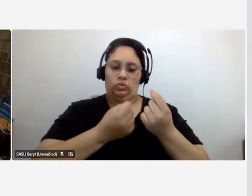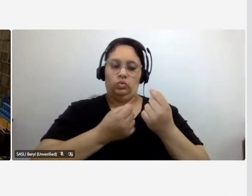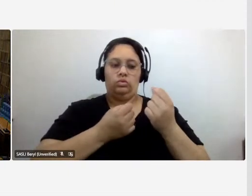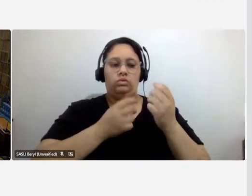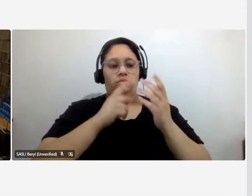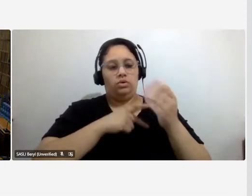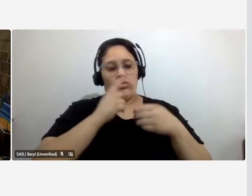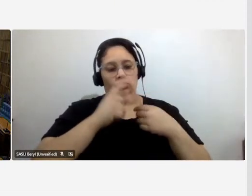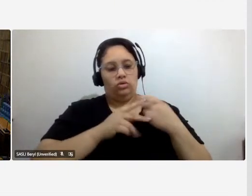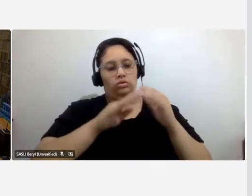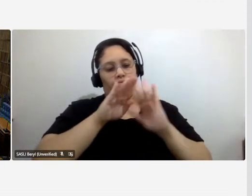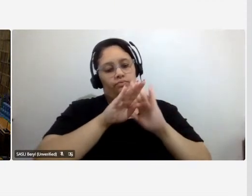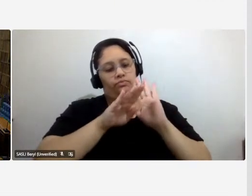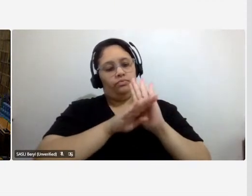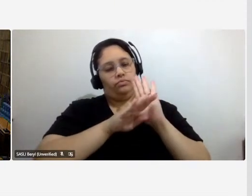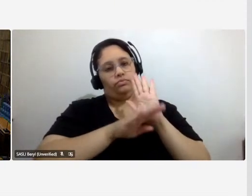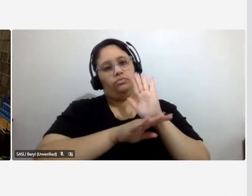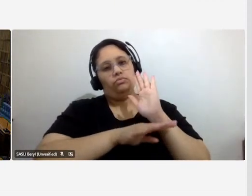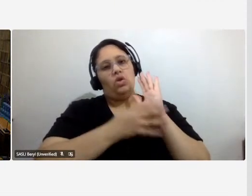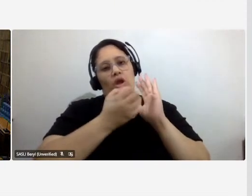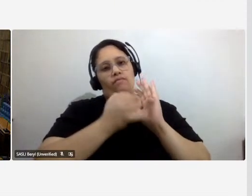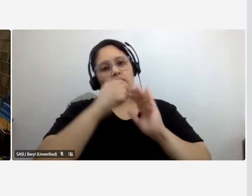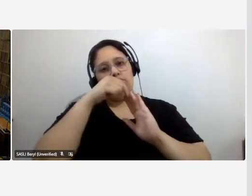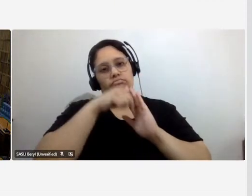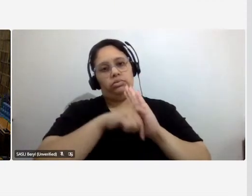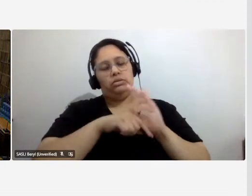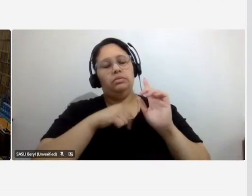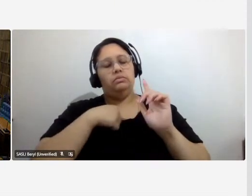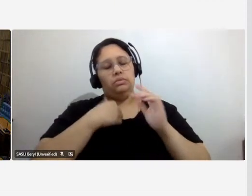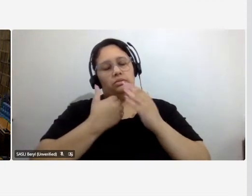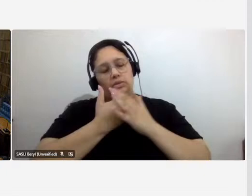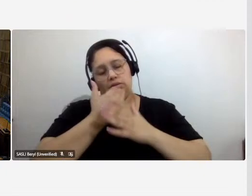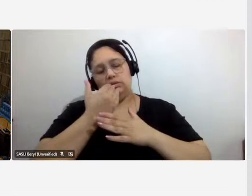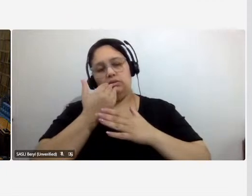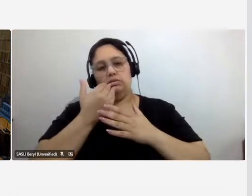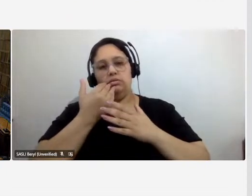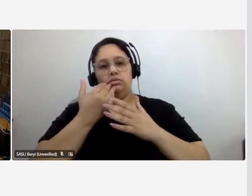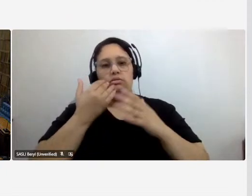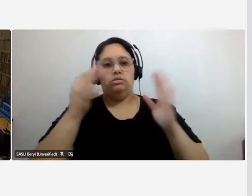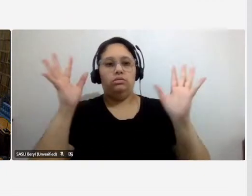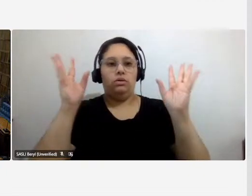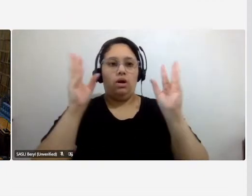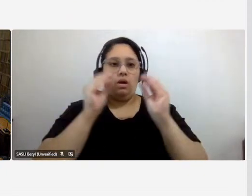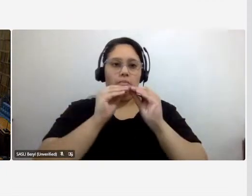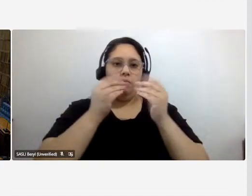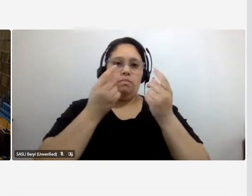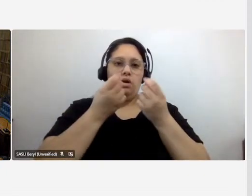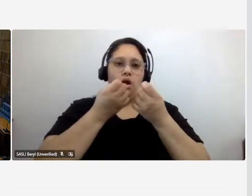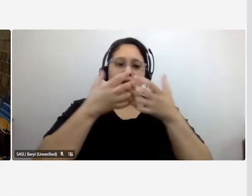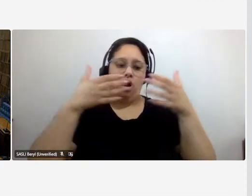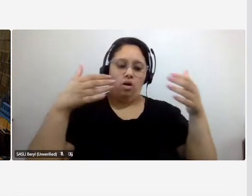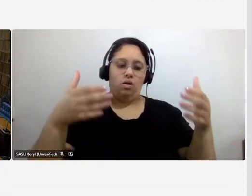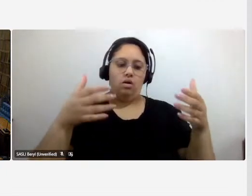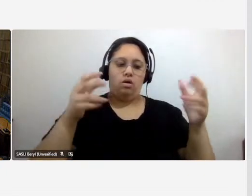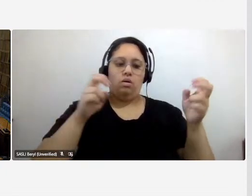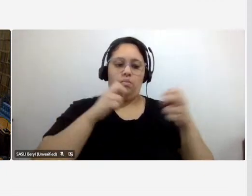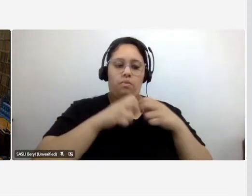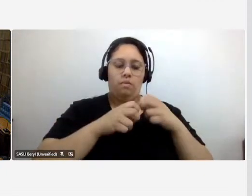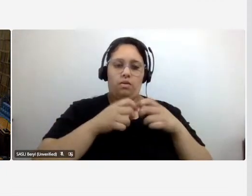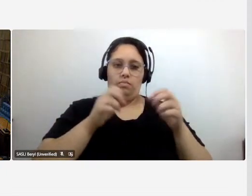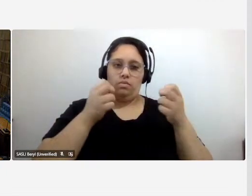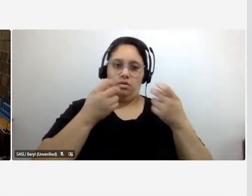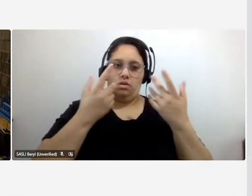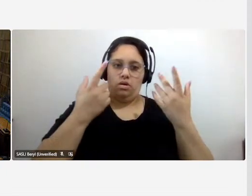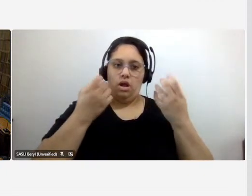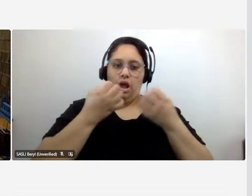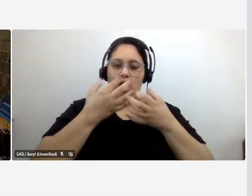projects, X number of participants there, but I miss it being quantified in terms of the size of the problem. So if for argument's